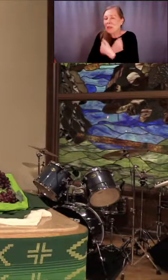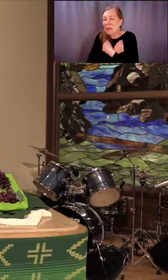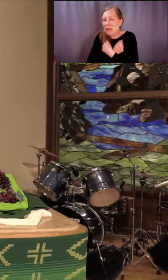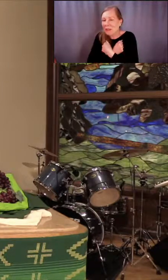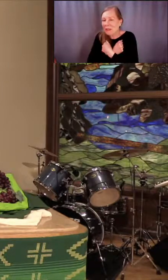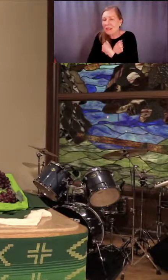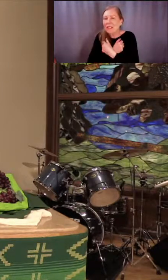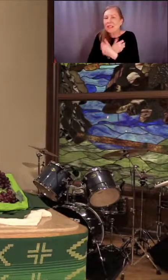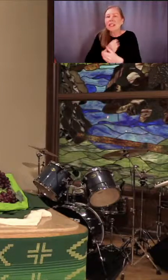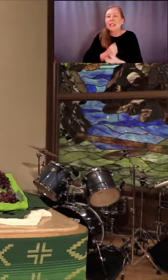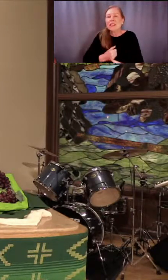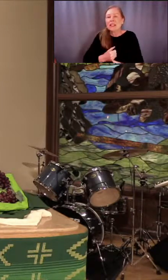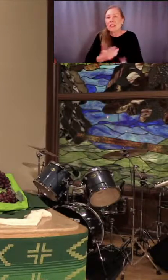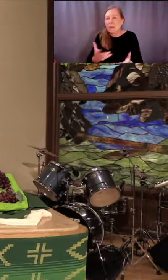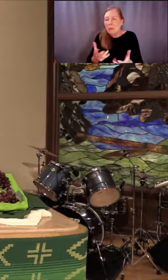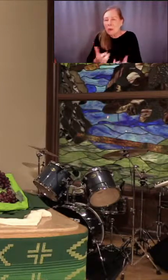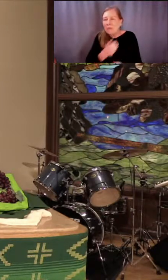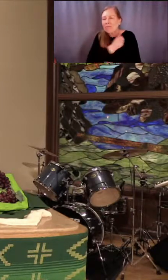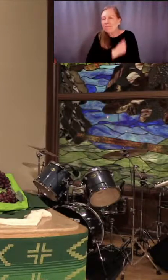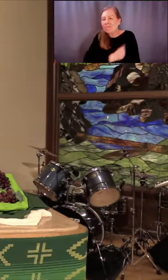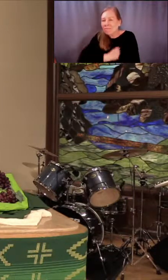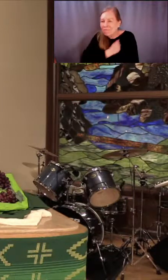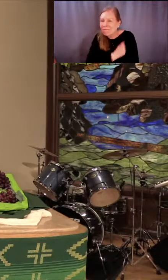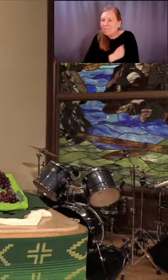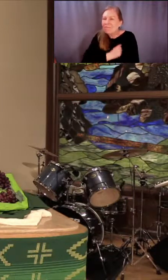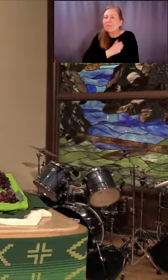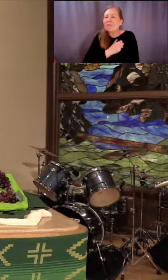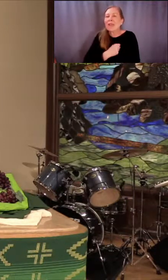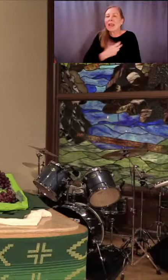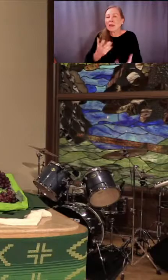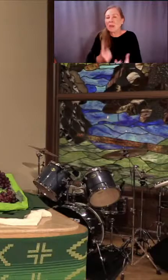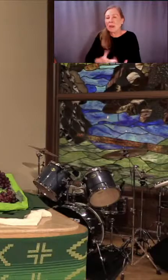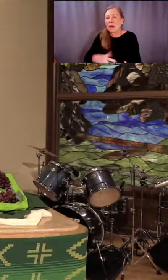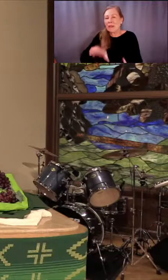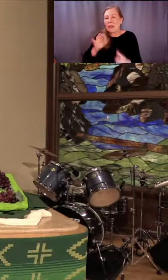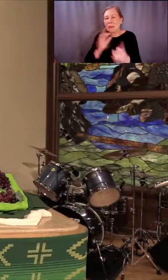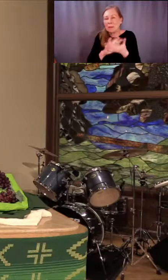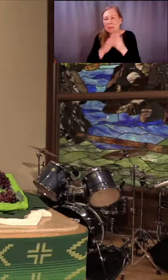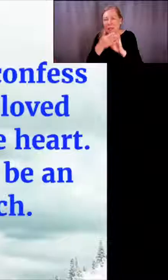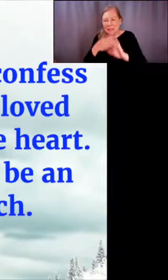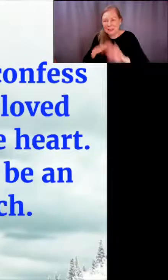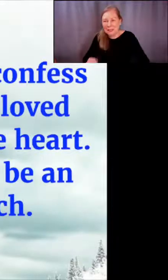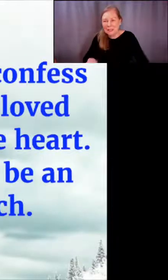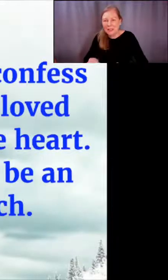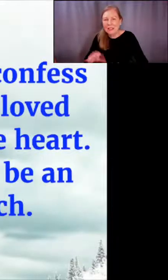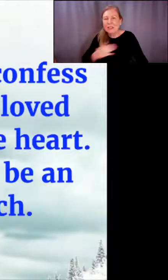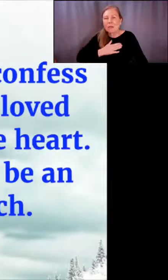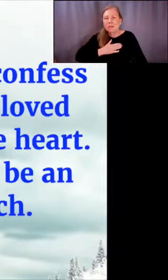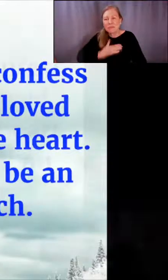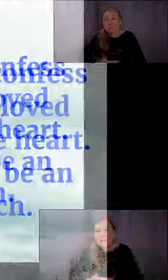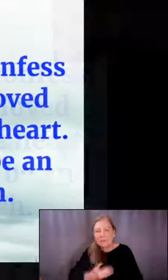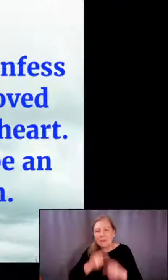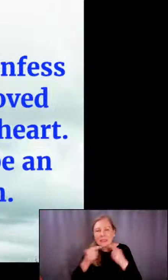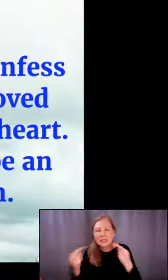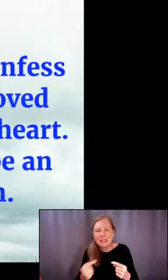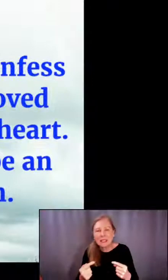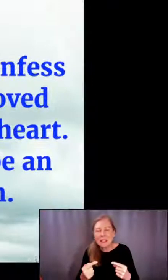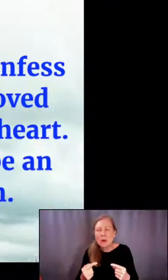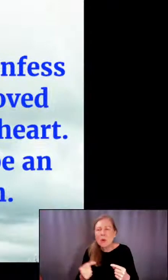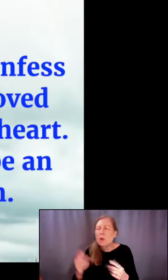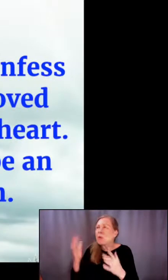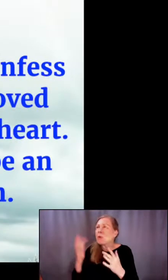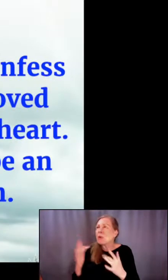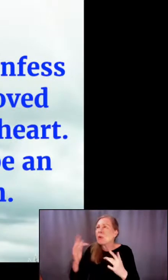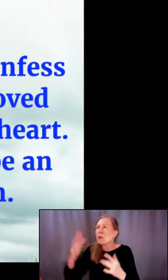another. Therefore, let us confess our sin before God and one another. Merciful God, we